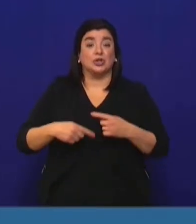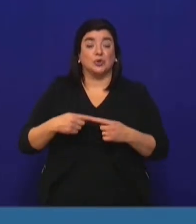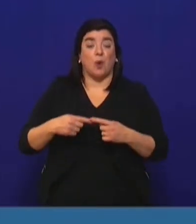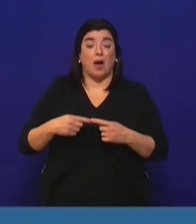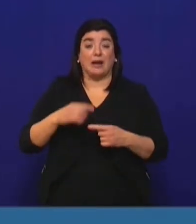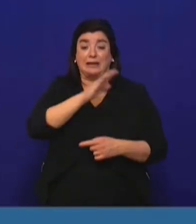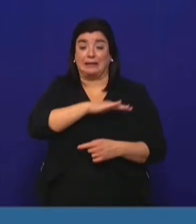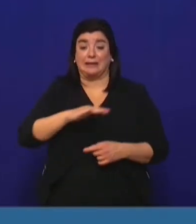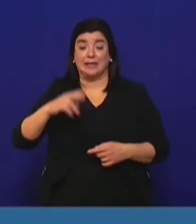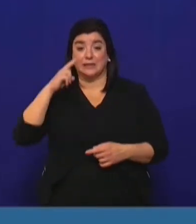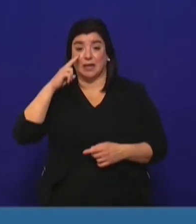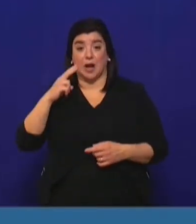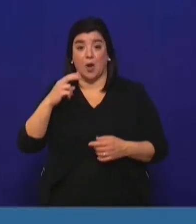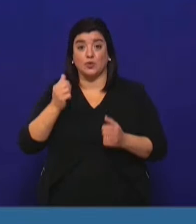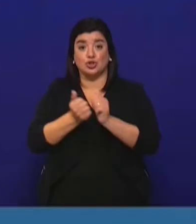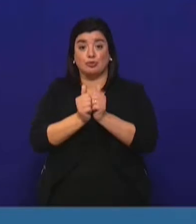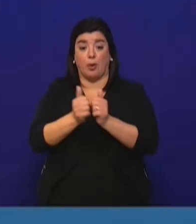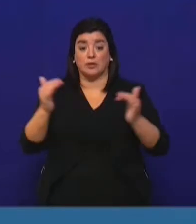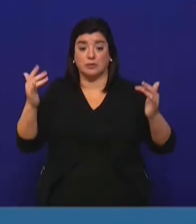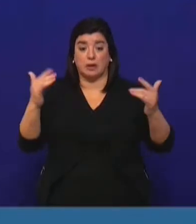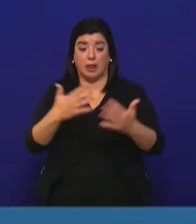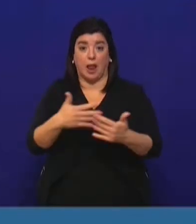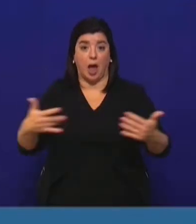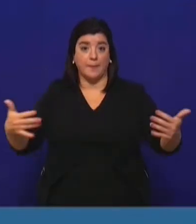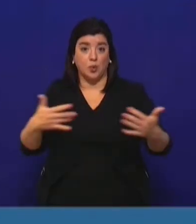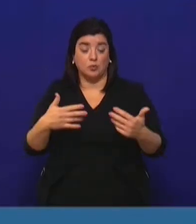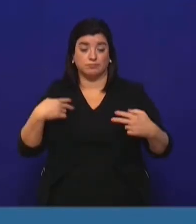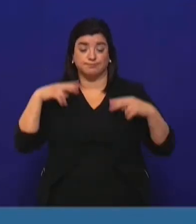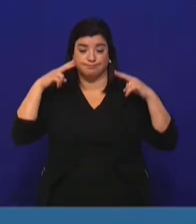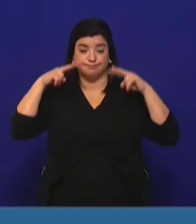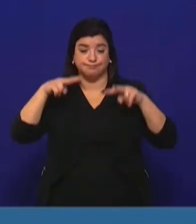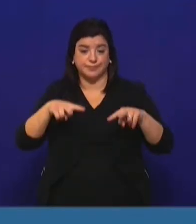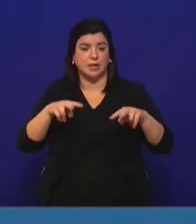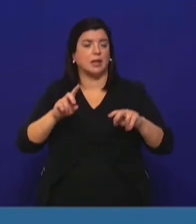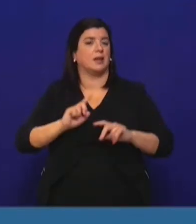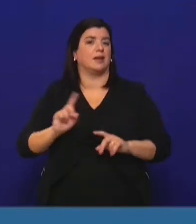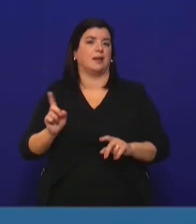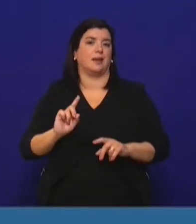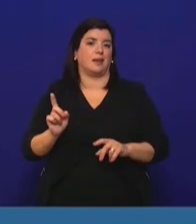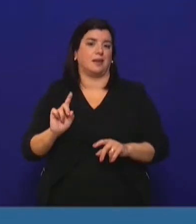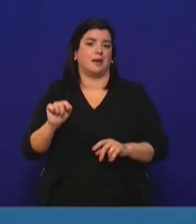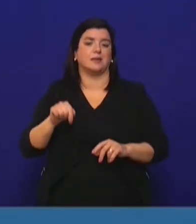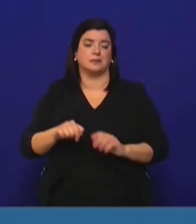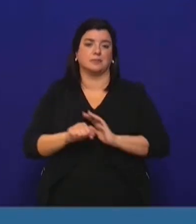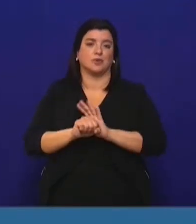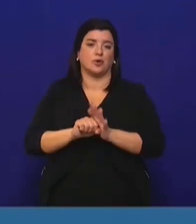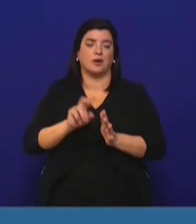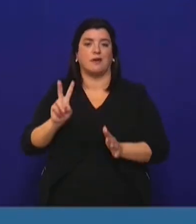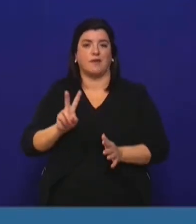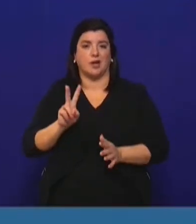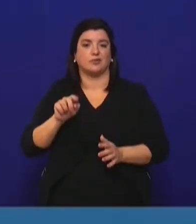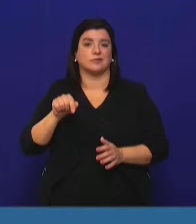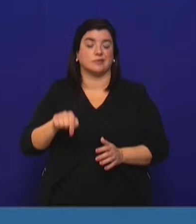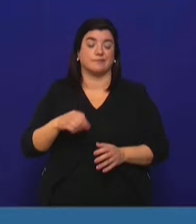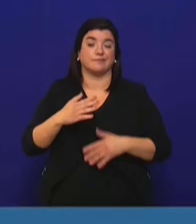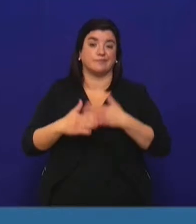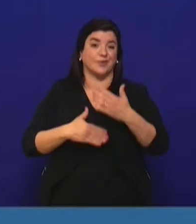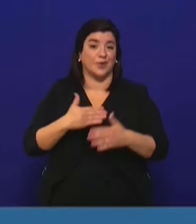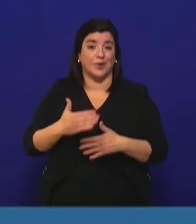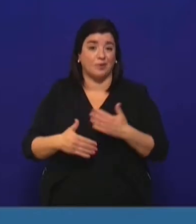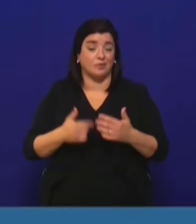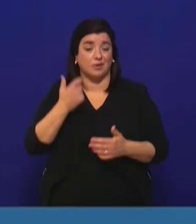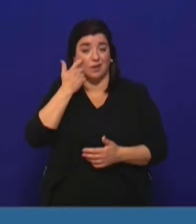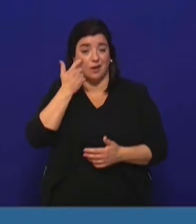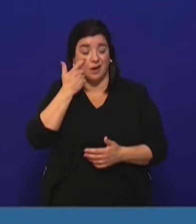as we have already mentioned, we are still in the phase of the pandemic. We need to see and give time for the vaccine